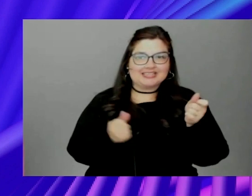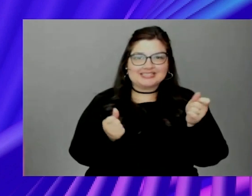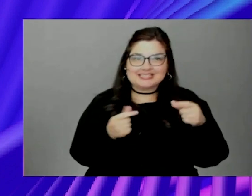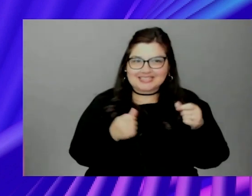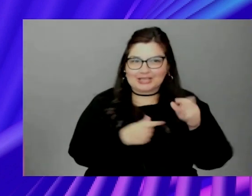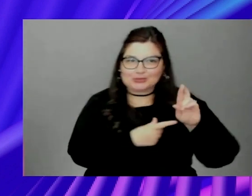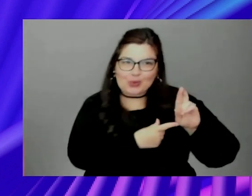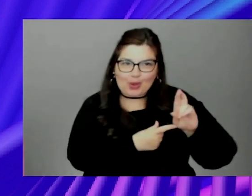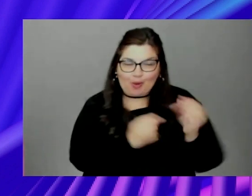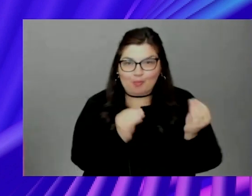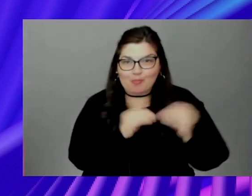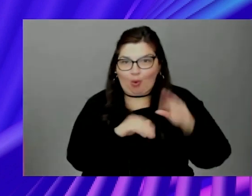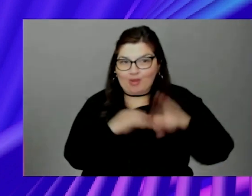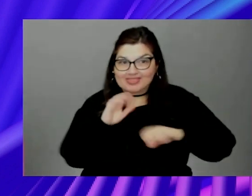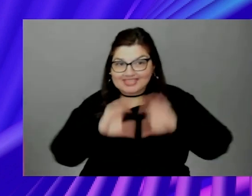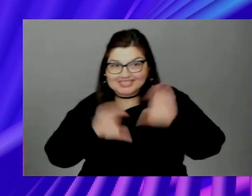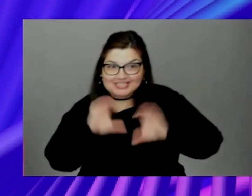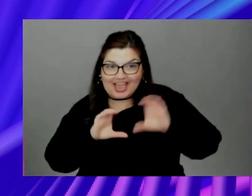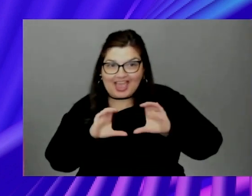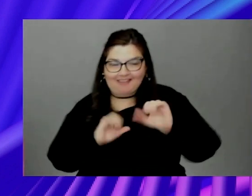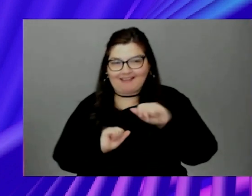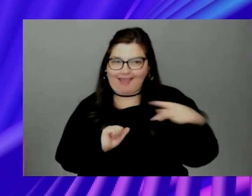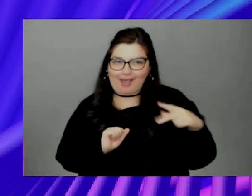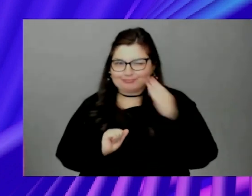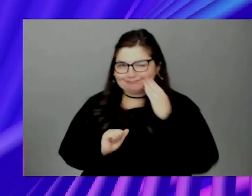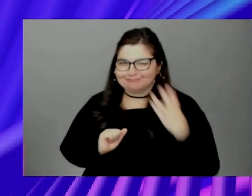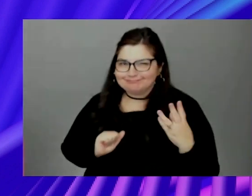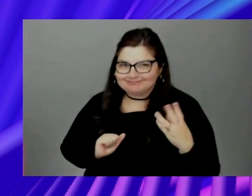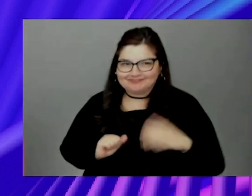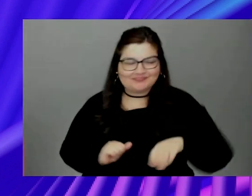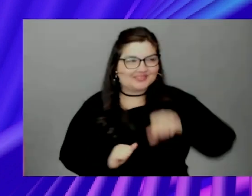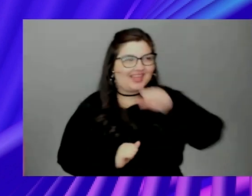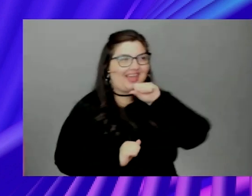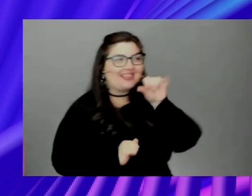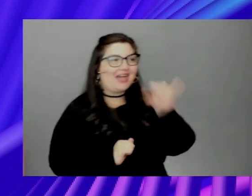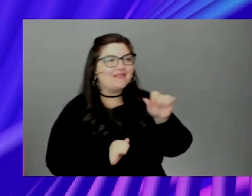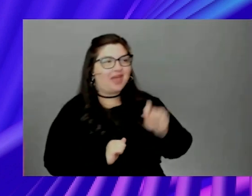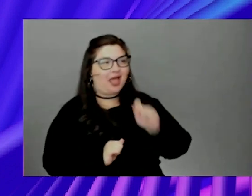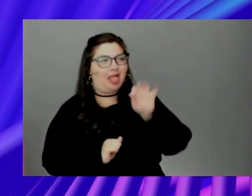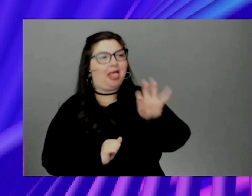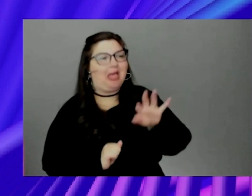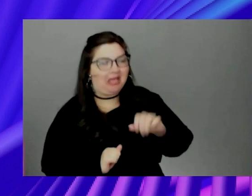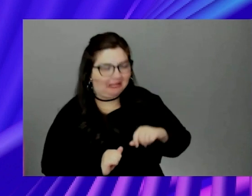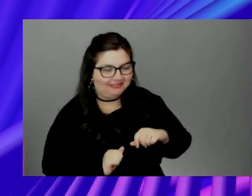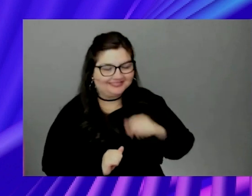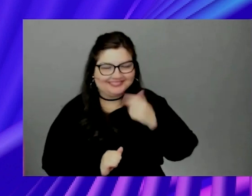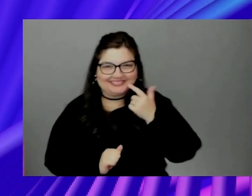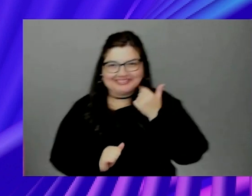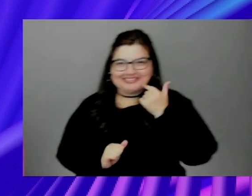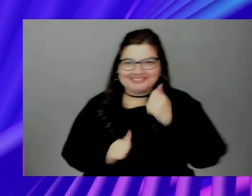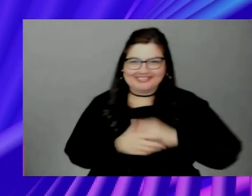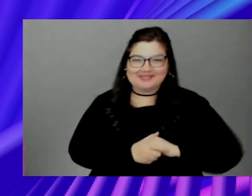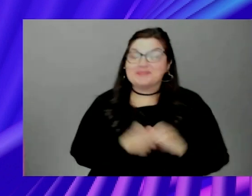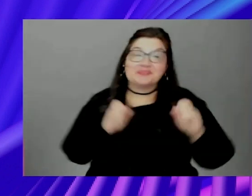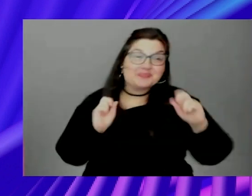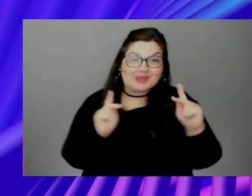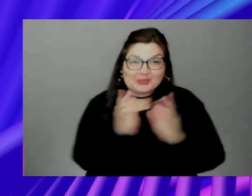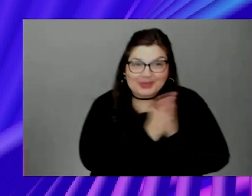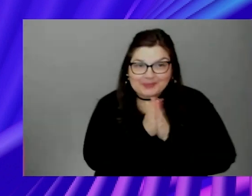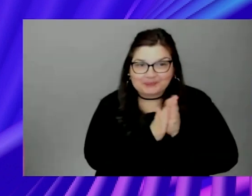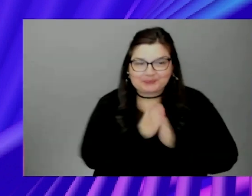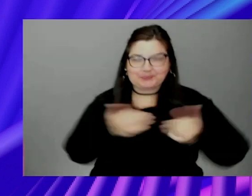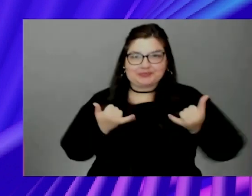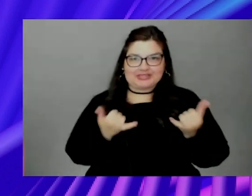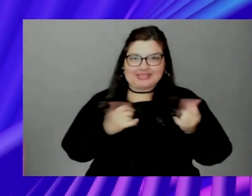chat and app, more than just a chat app. Love those WebSockets. So, okay, so let's talk about doing a deployment here.